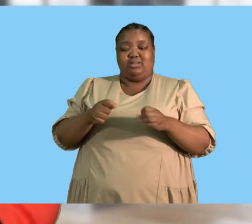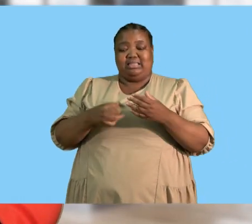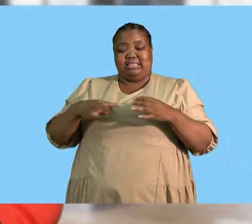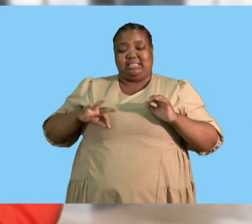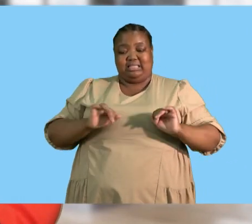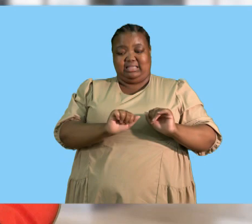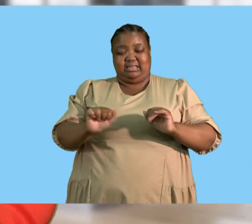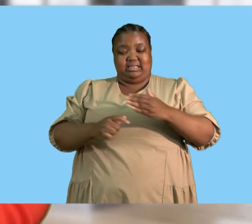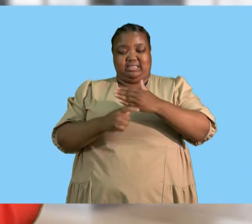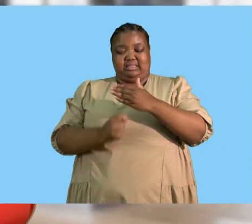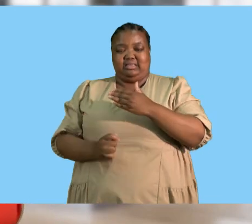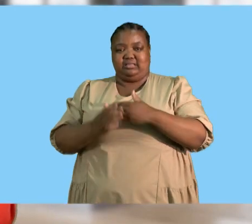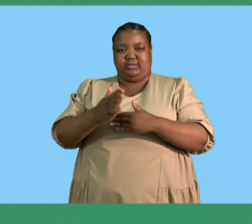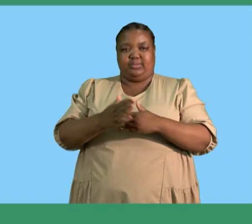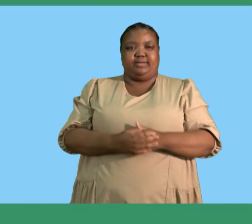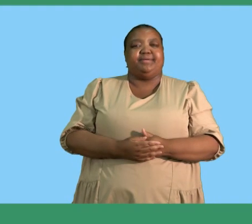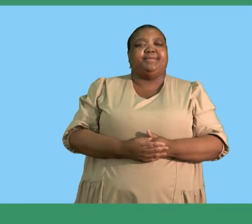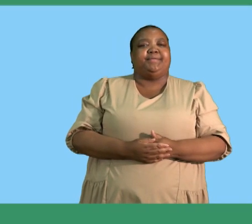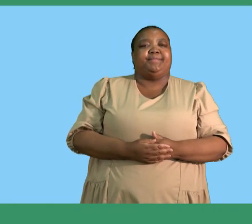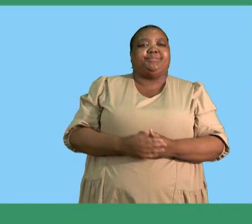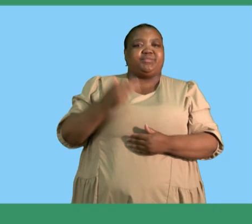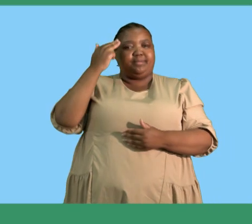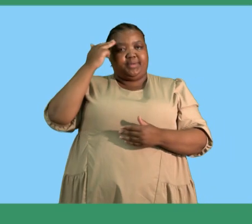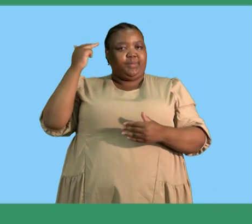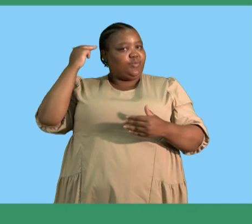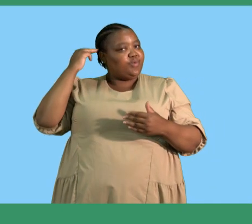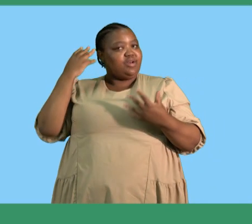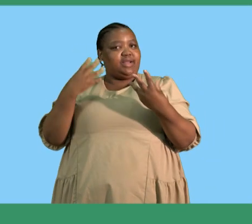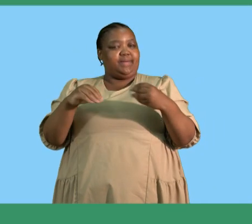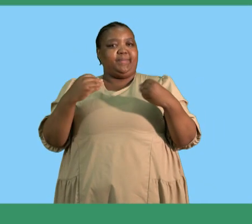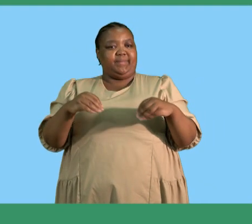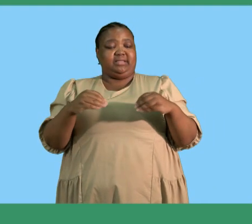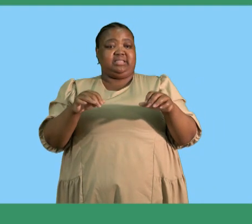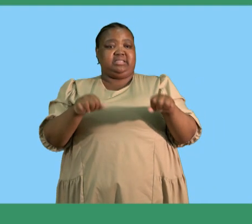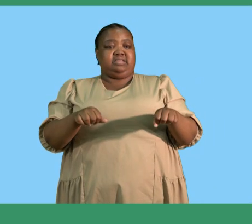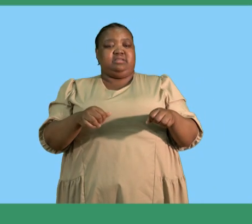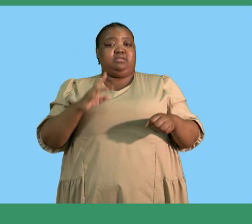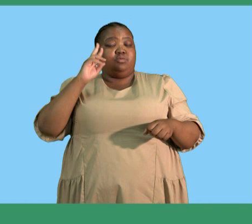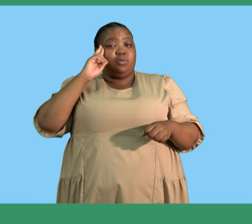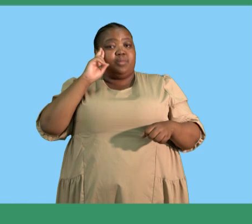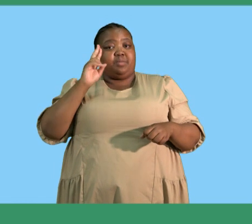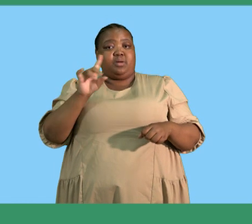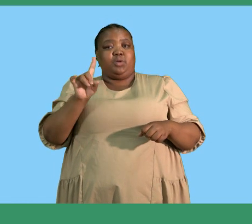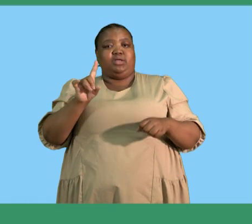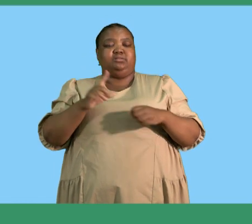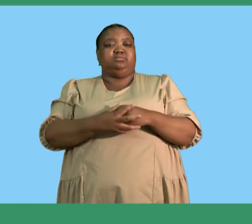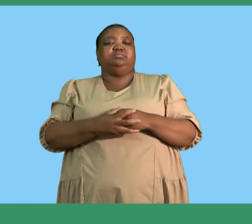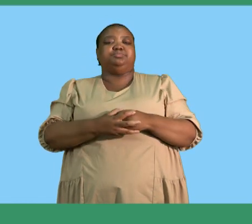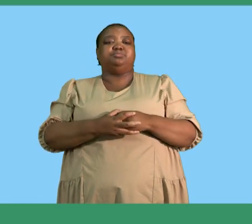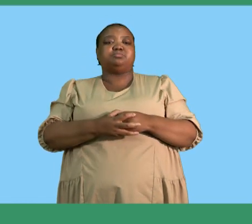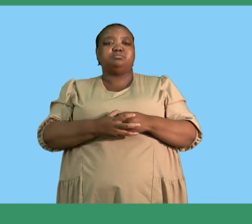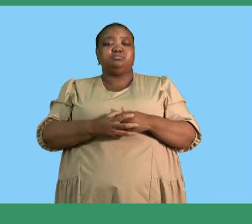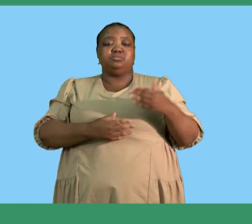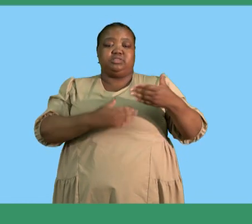the company. Now let's look at the memorandum of incorporation. You must remember that